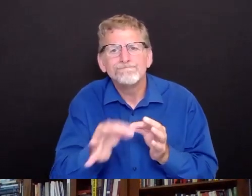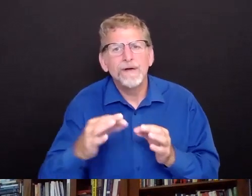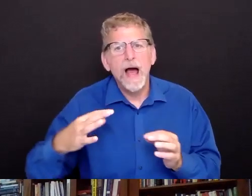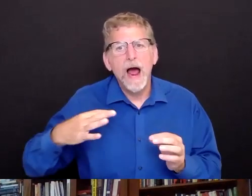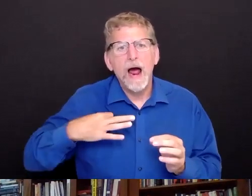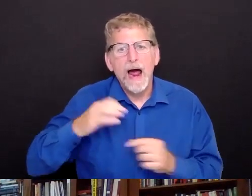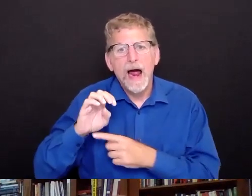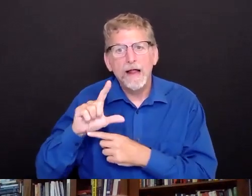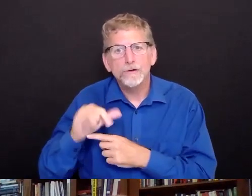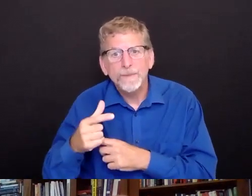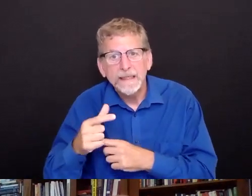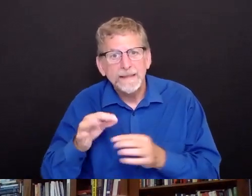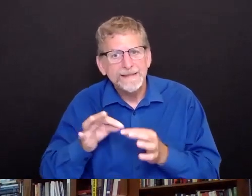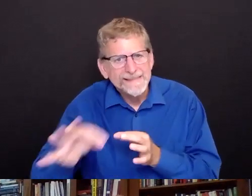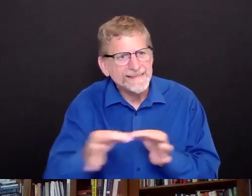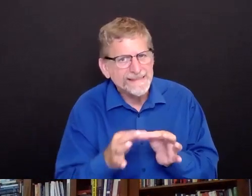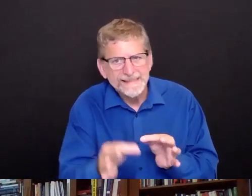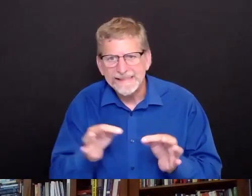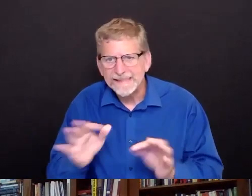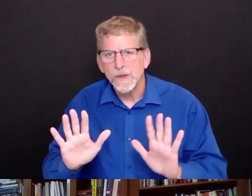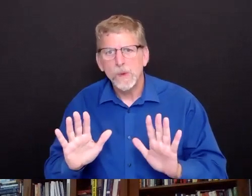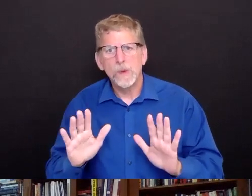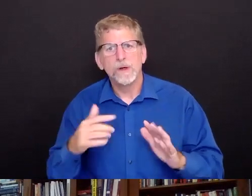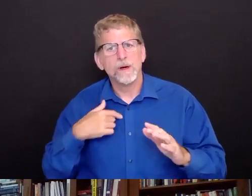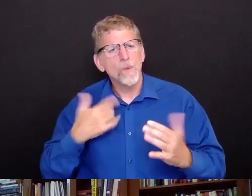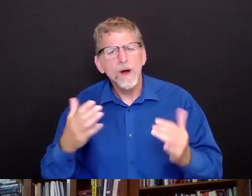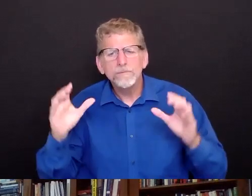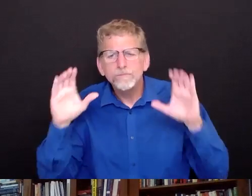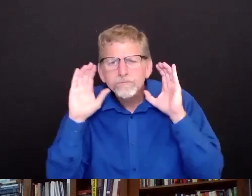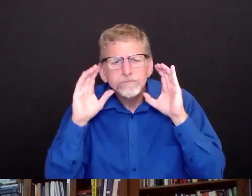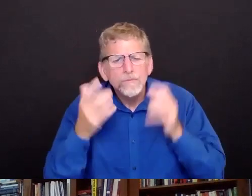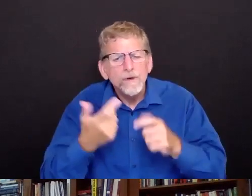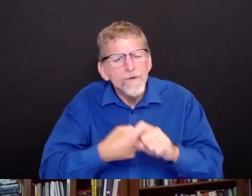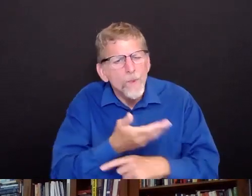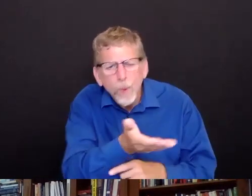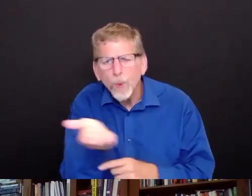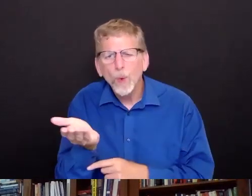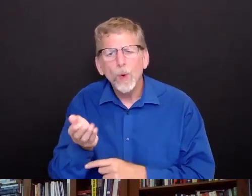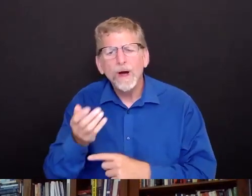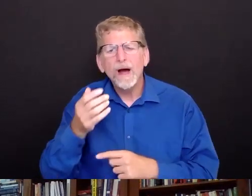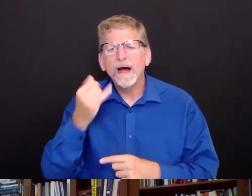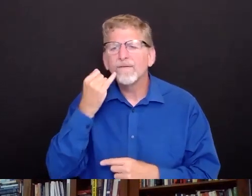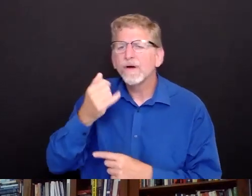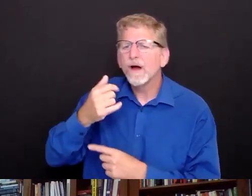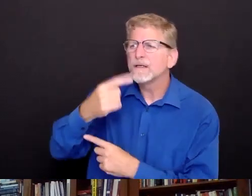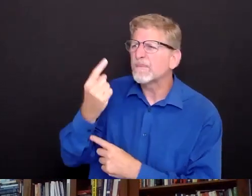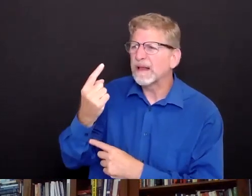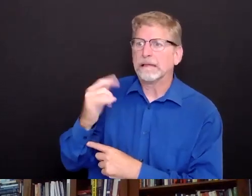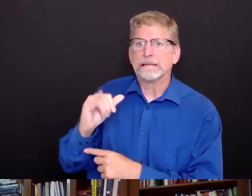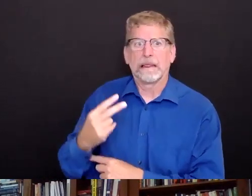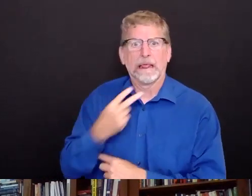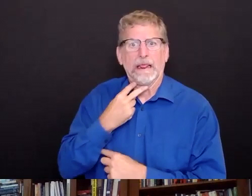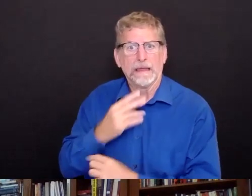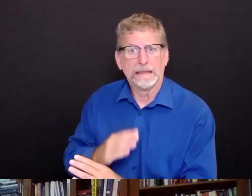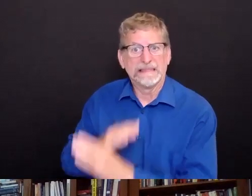to hear from you if there's something because of COVID-19 that's gotten in the way of your particular dream. We really want to try to do everything we